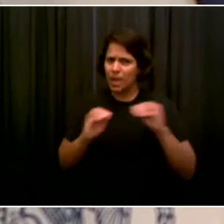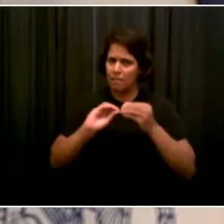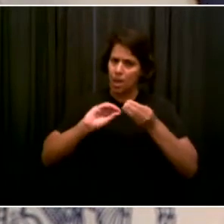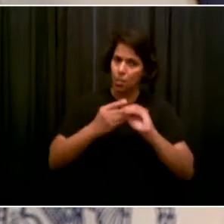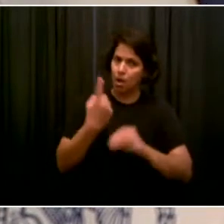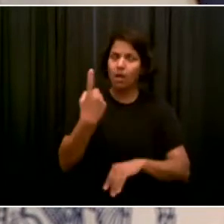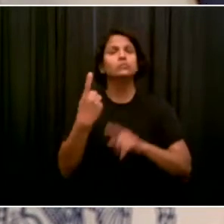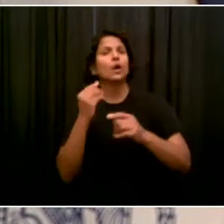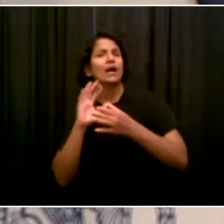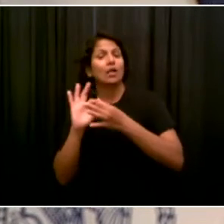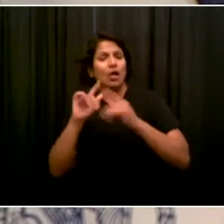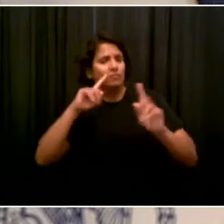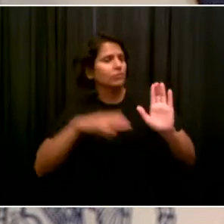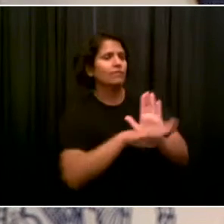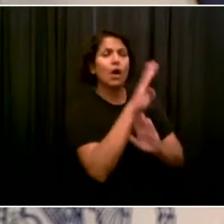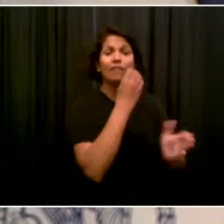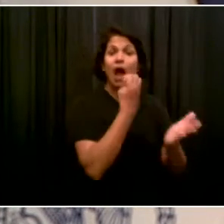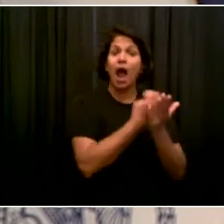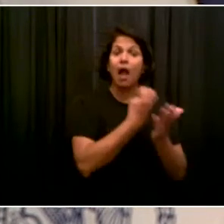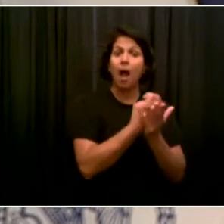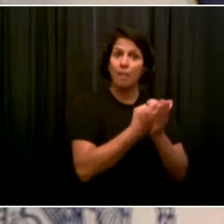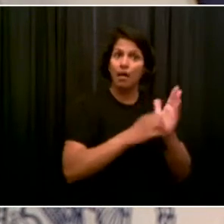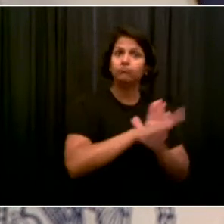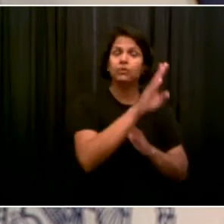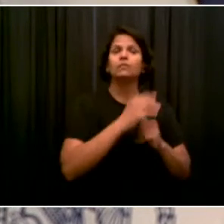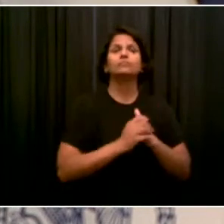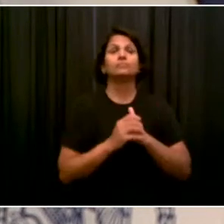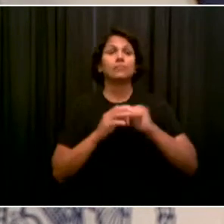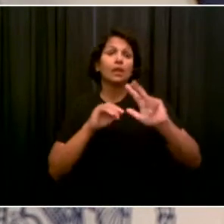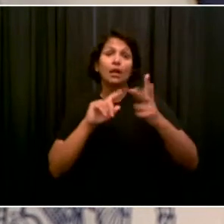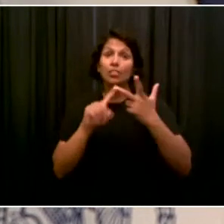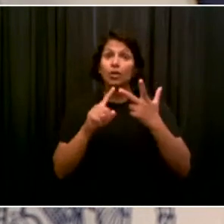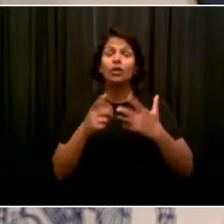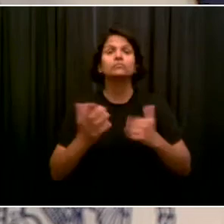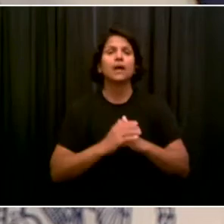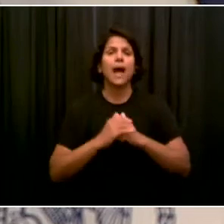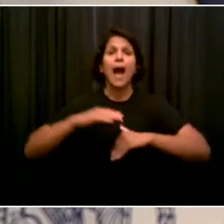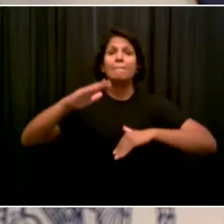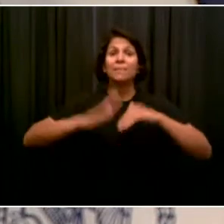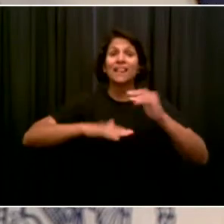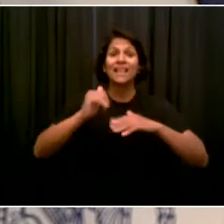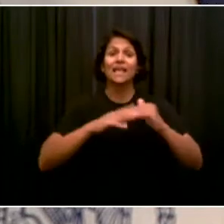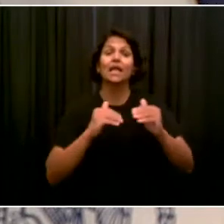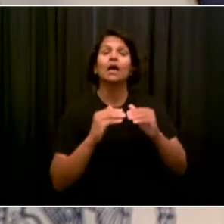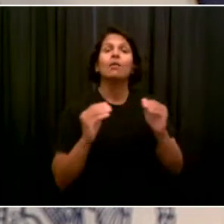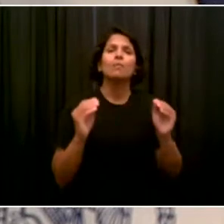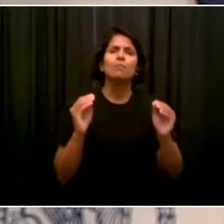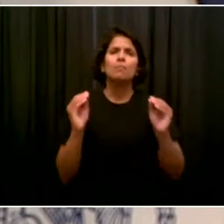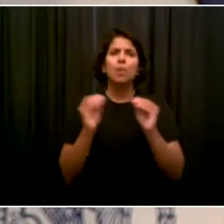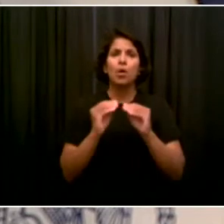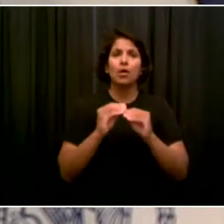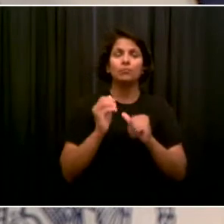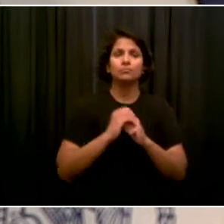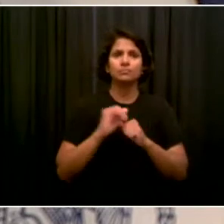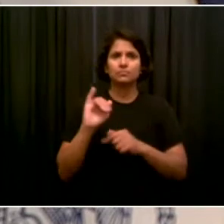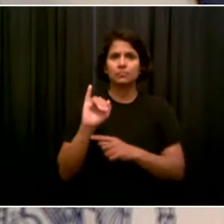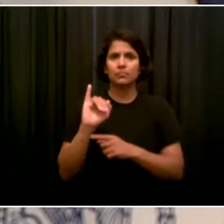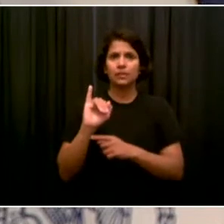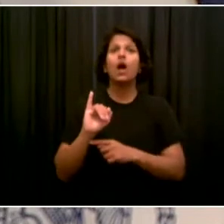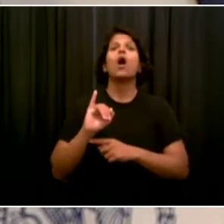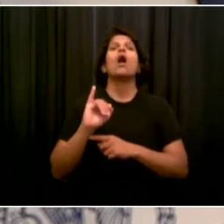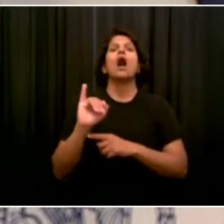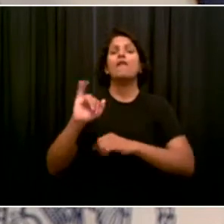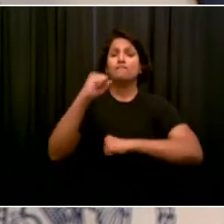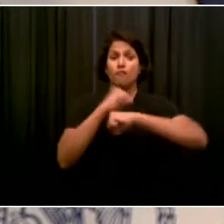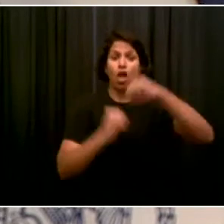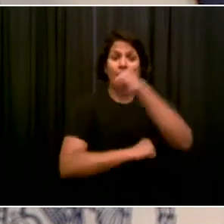improving our infrastructure, getting ready for New York City ahead that's stronger than ever before. Those are the things that we need as